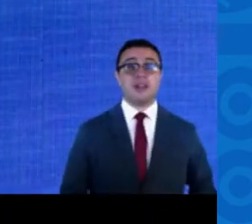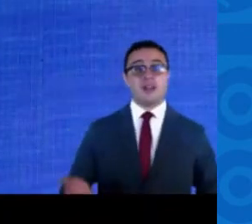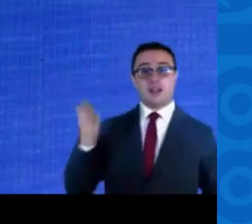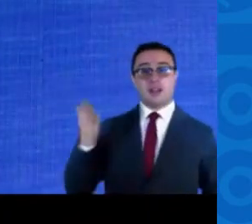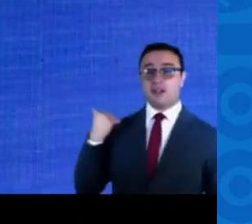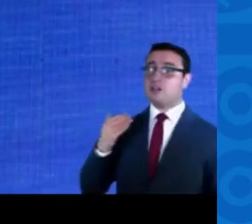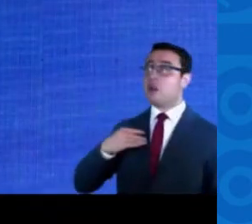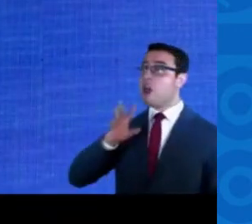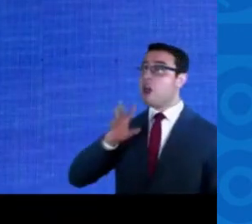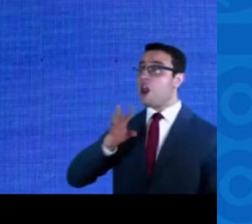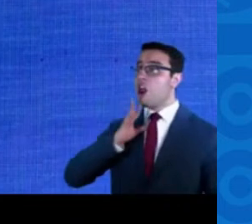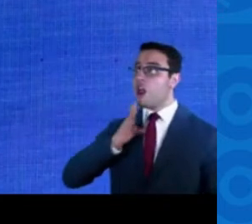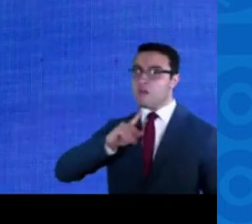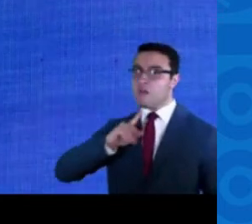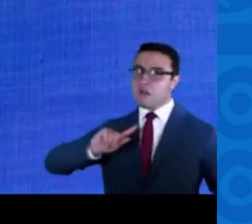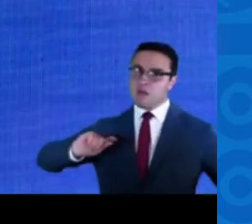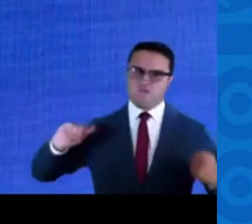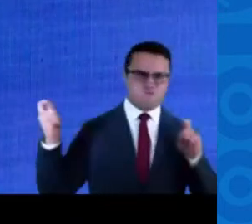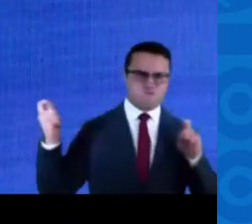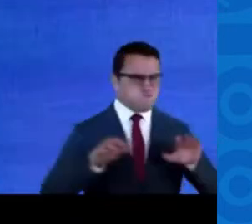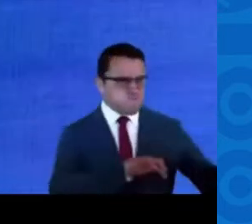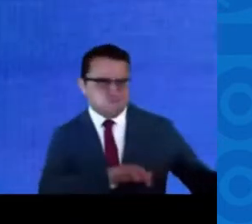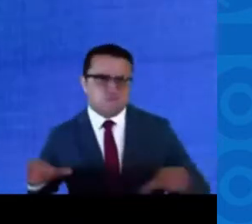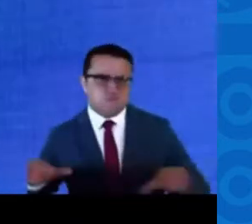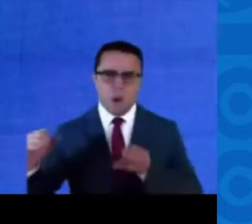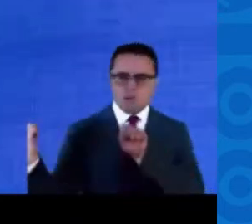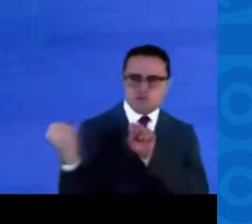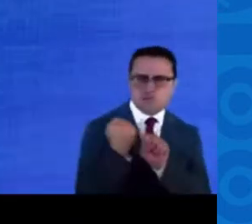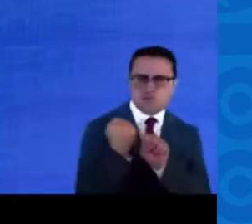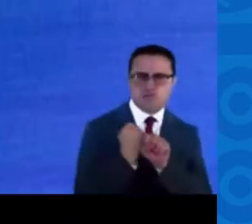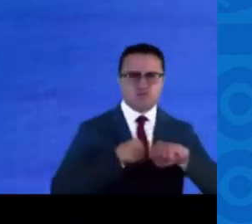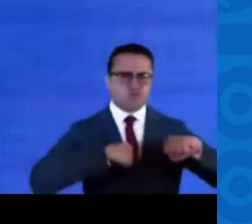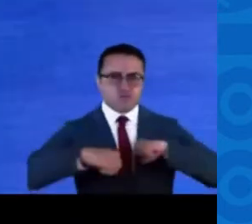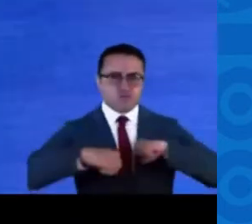is going from words to action.